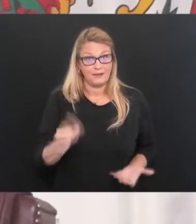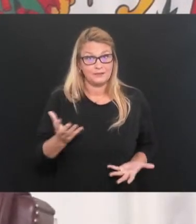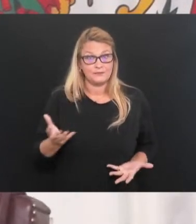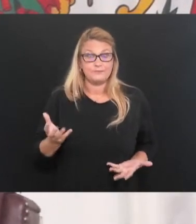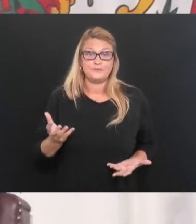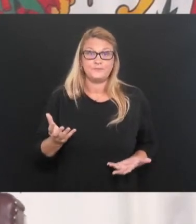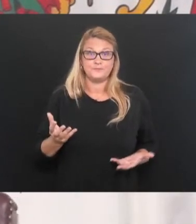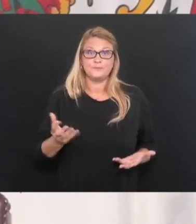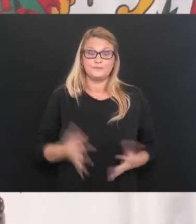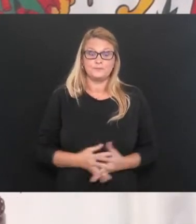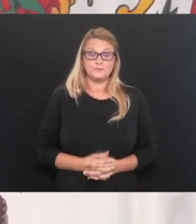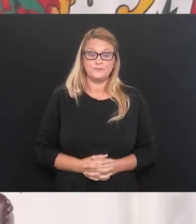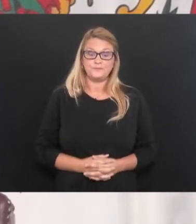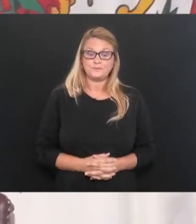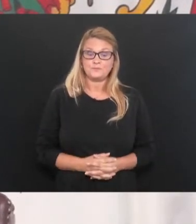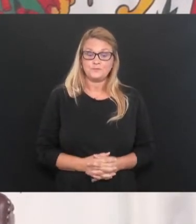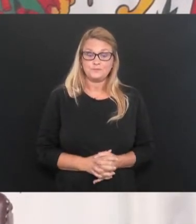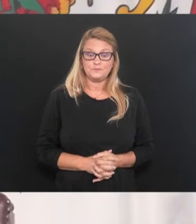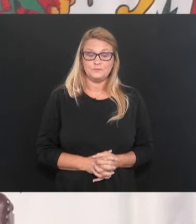you know,